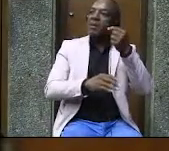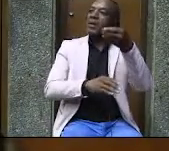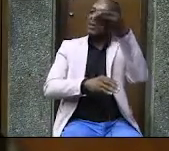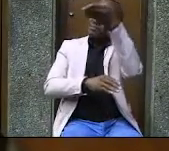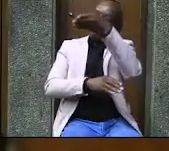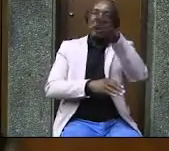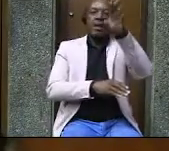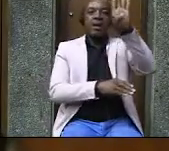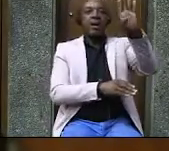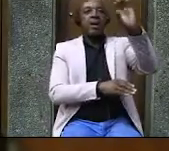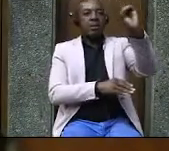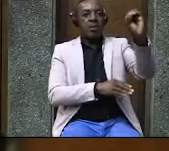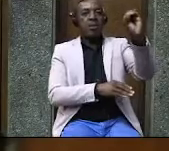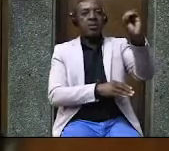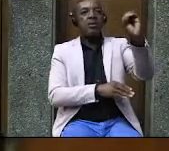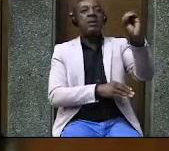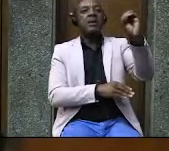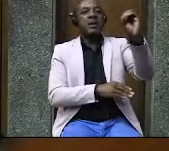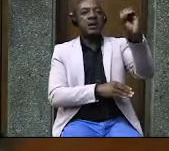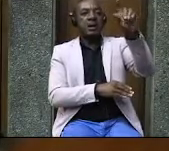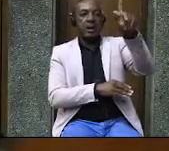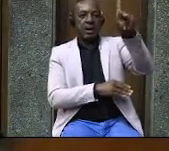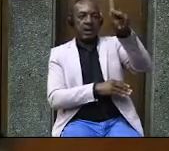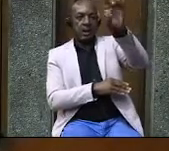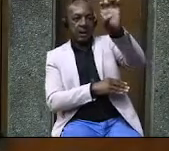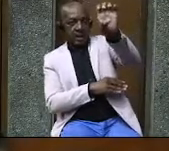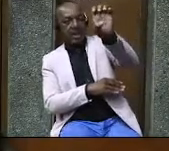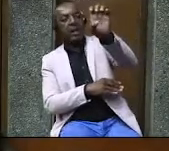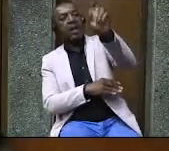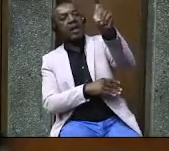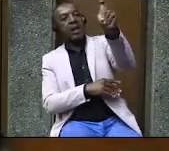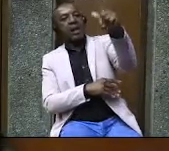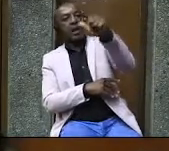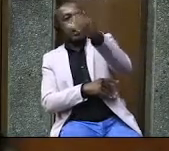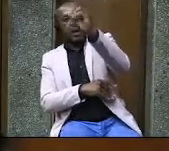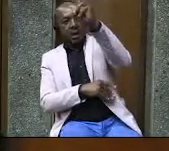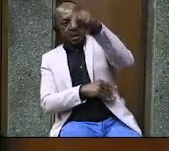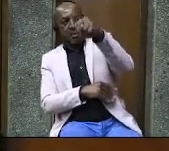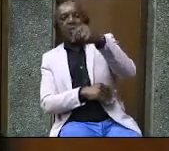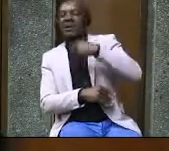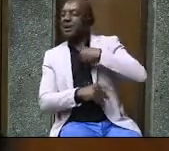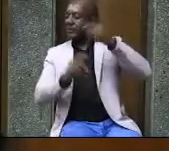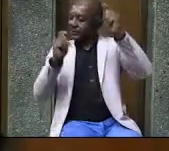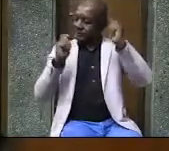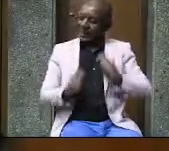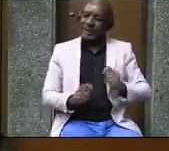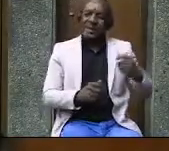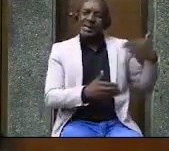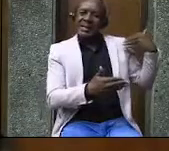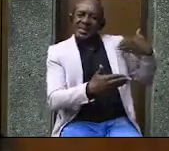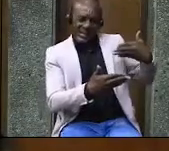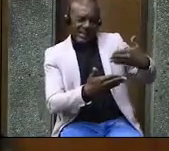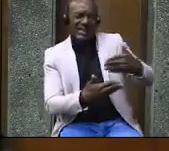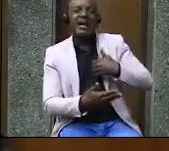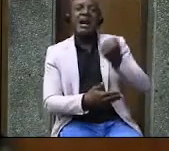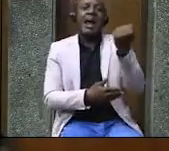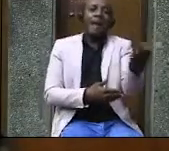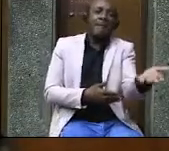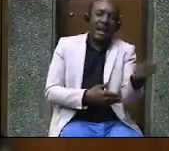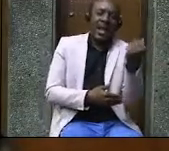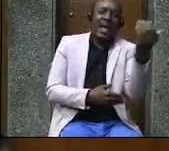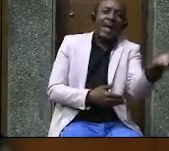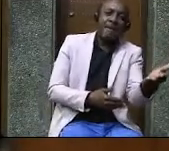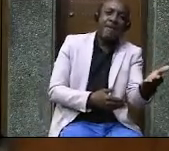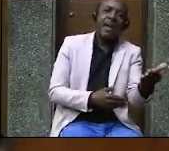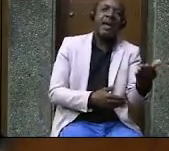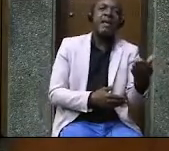yenzakala ebiketlong sikhathele sihleli nabantu abangazange babhalise izindlu thina siphumile ku-housing legislature kodwa bathi leyo